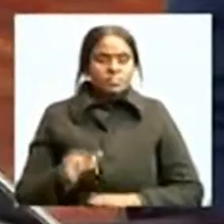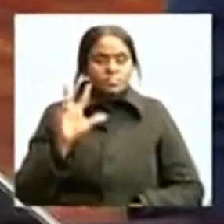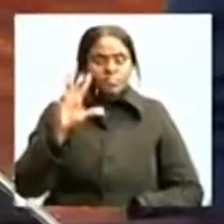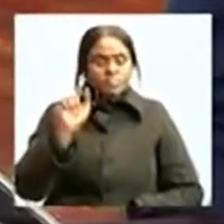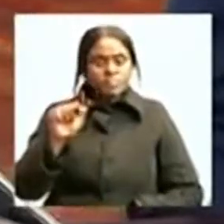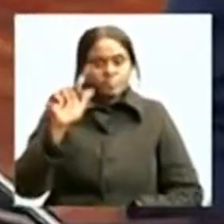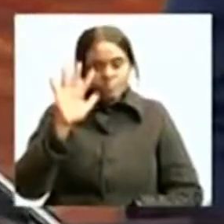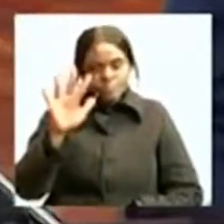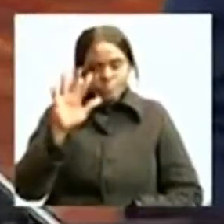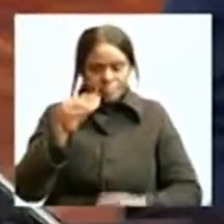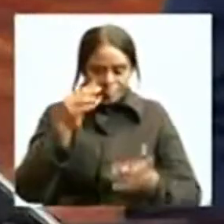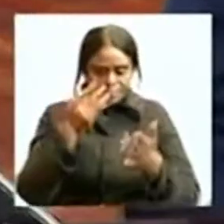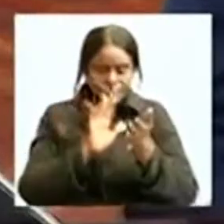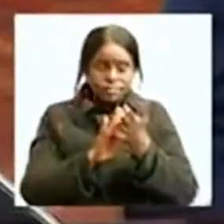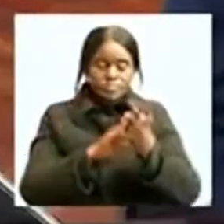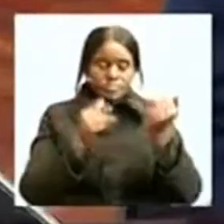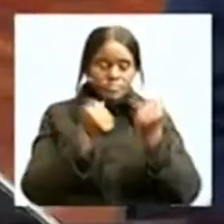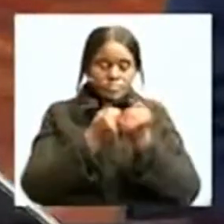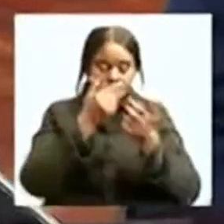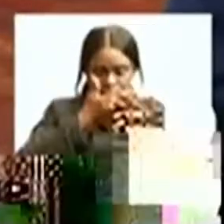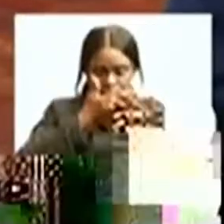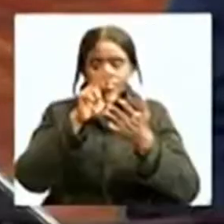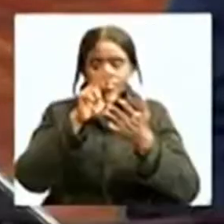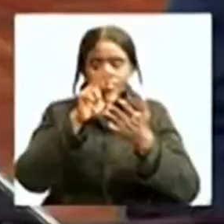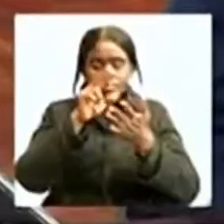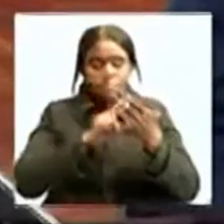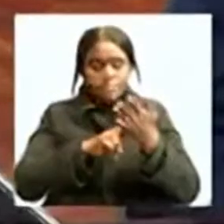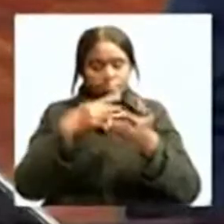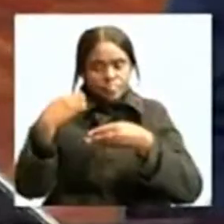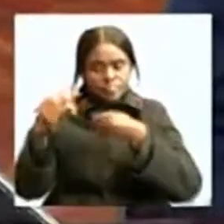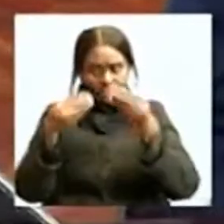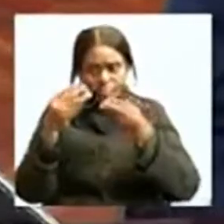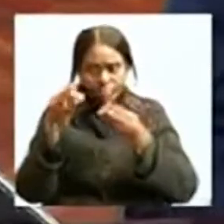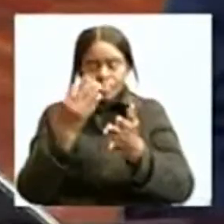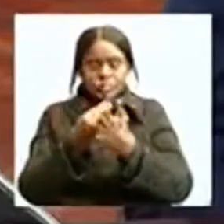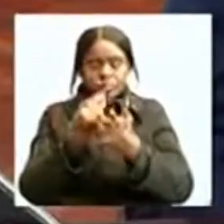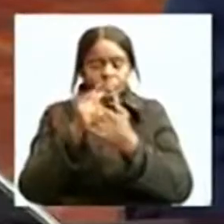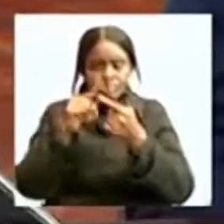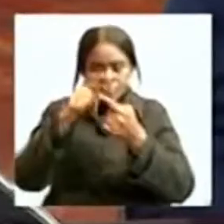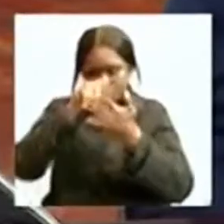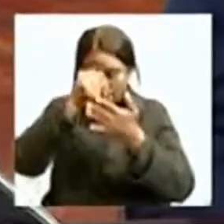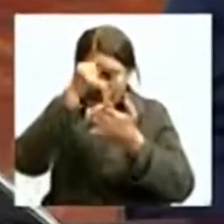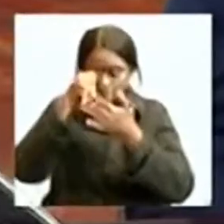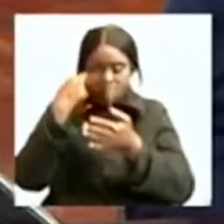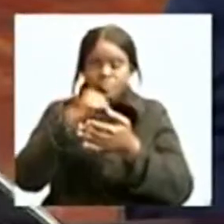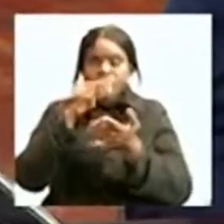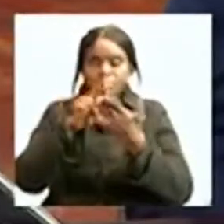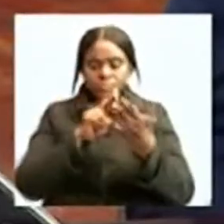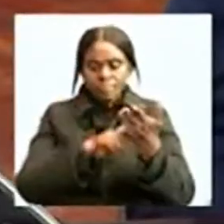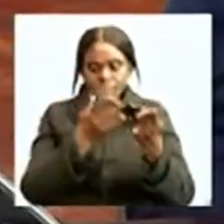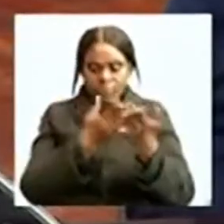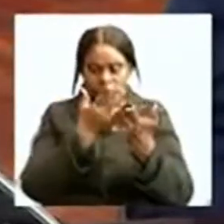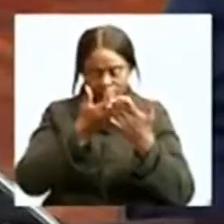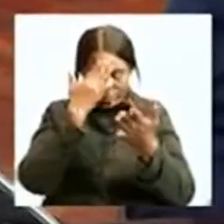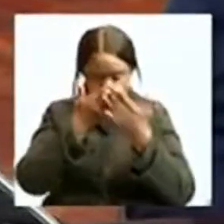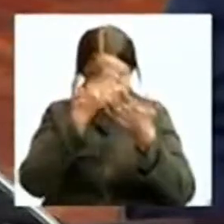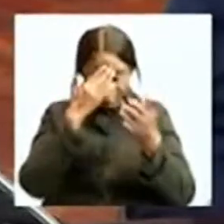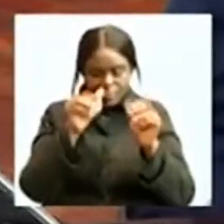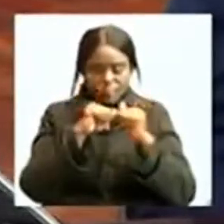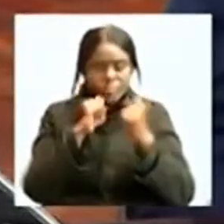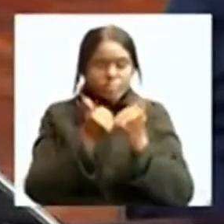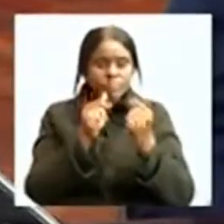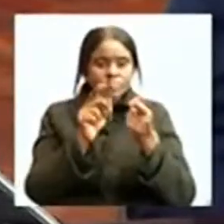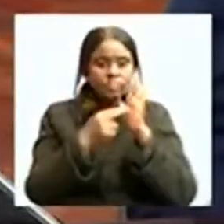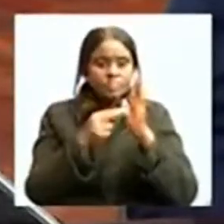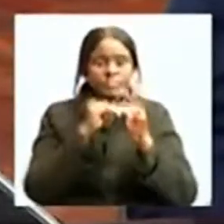3.5 Bursary management. Learners not reporting. The disbursement of funds to students who did not report to lending institutions